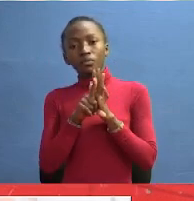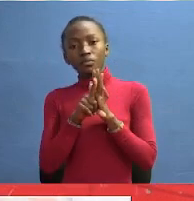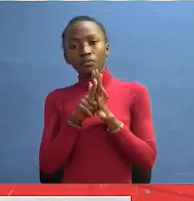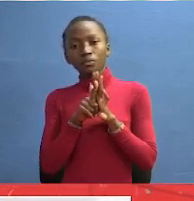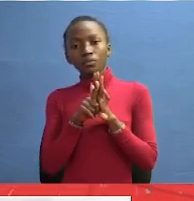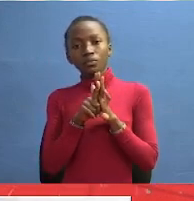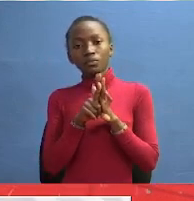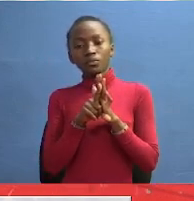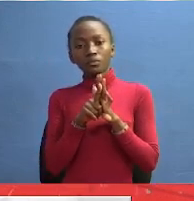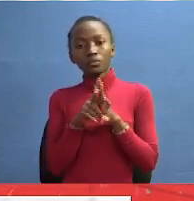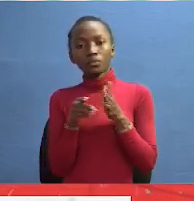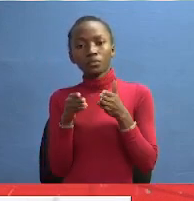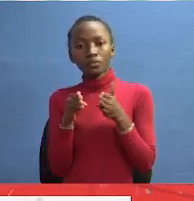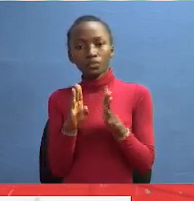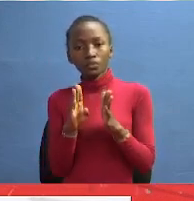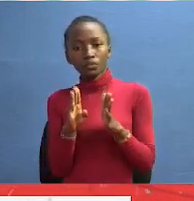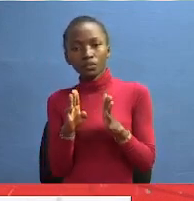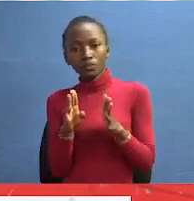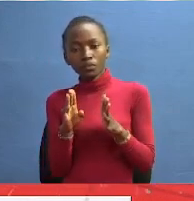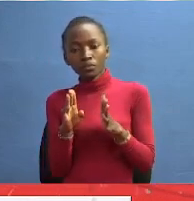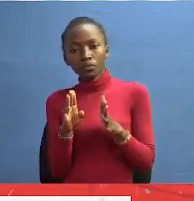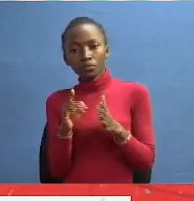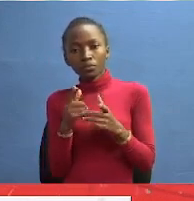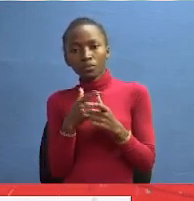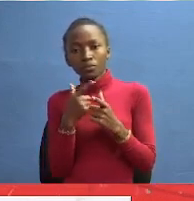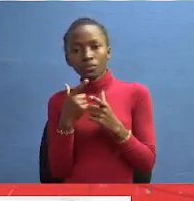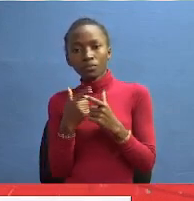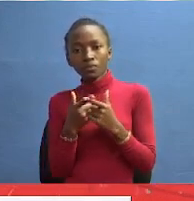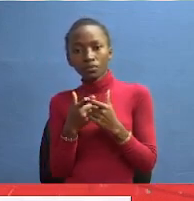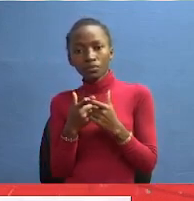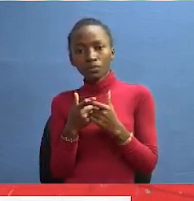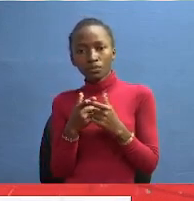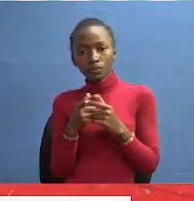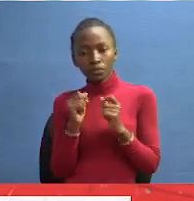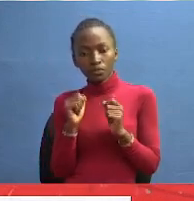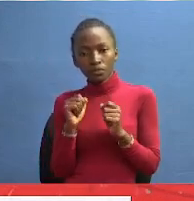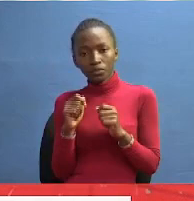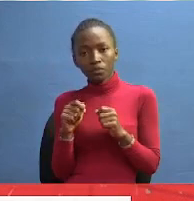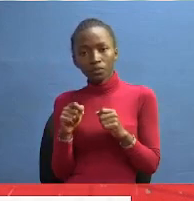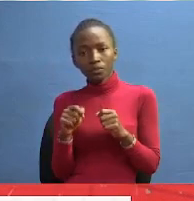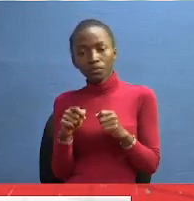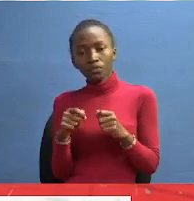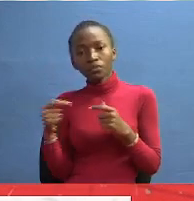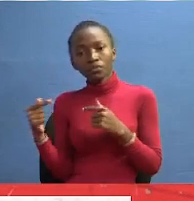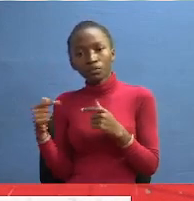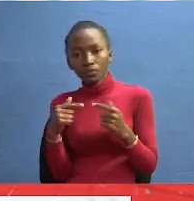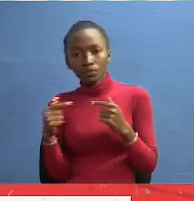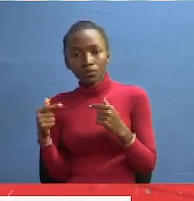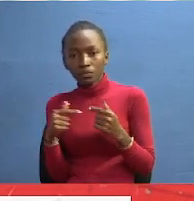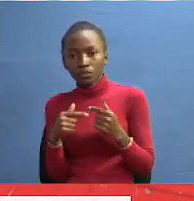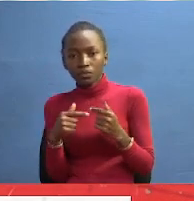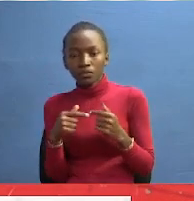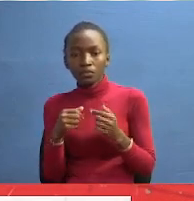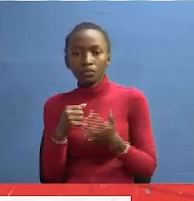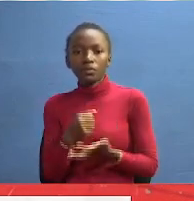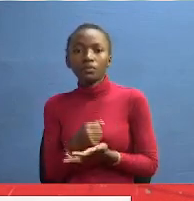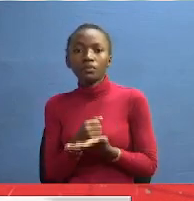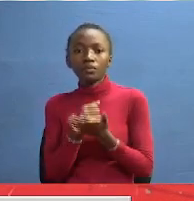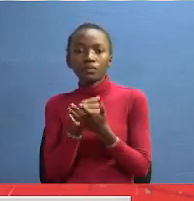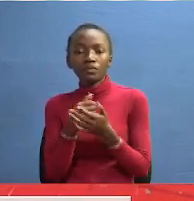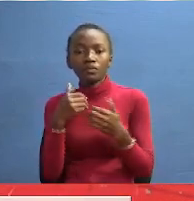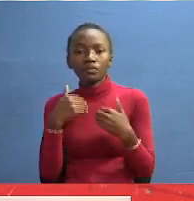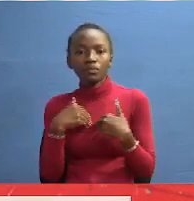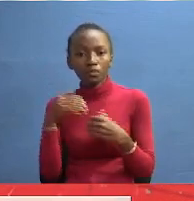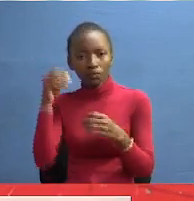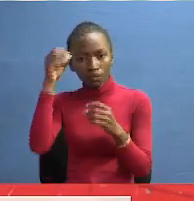way in one way or the other, then, of course, you create chaos. Right. Now, those chaos will help you to have your objective,